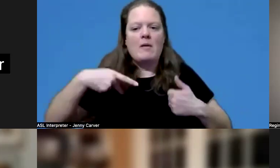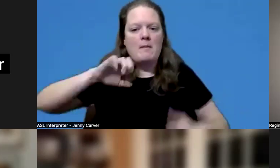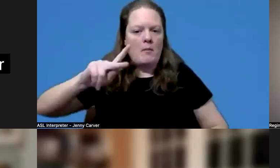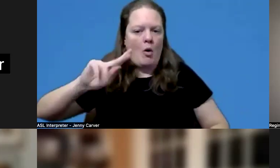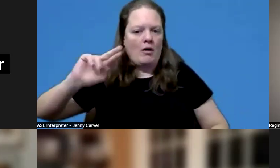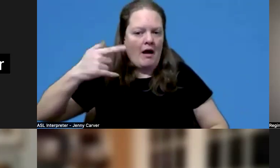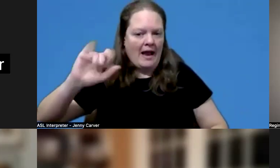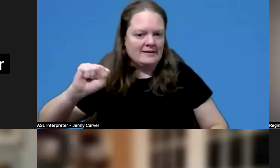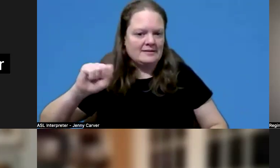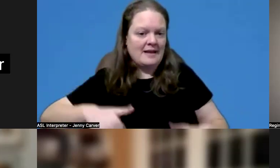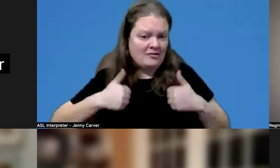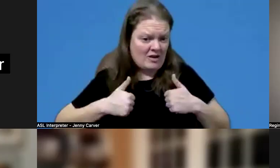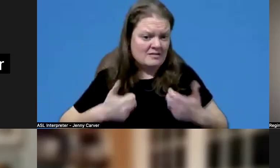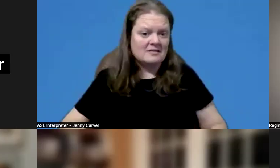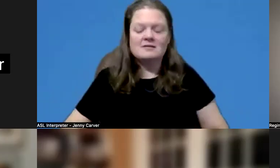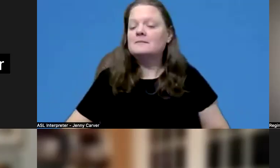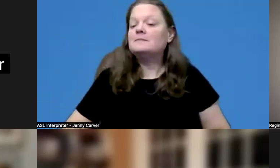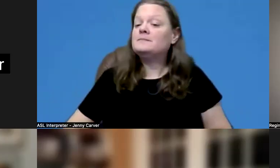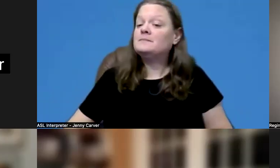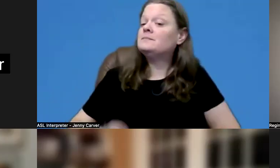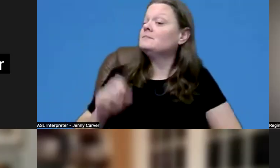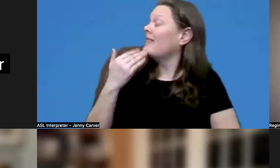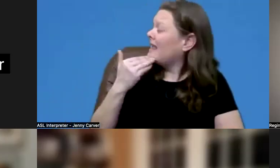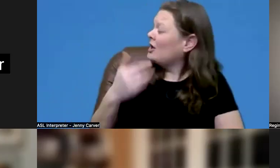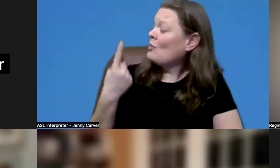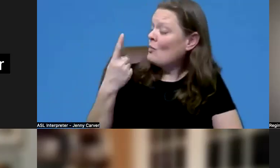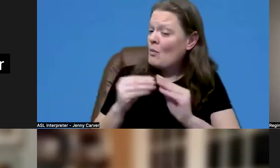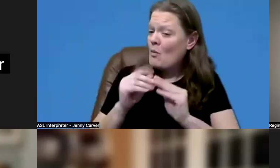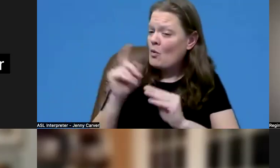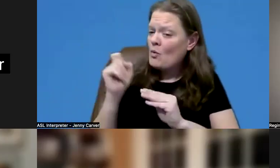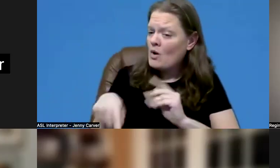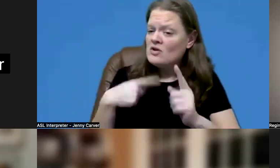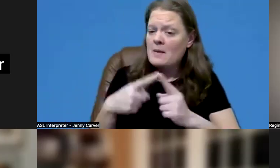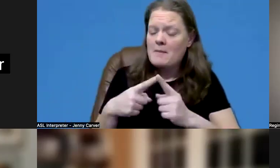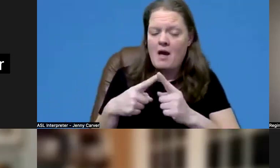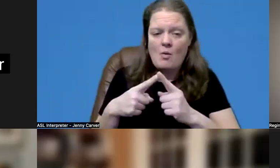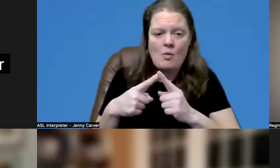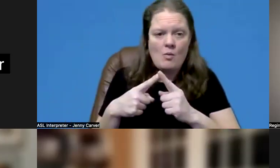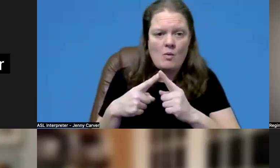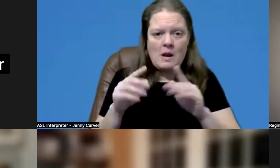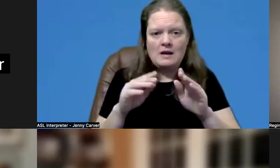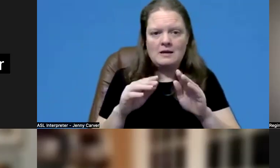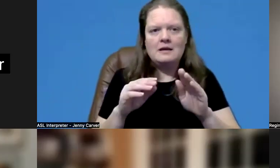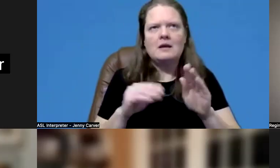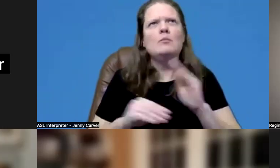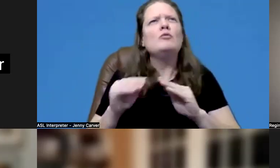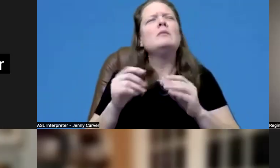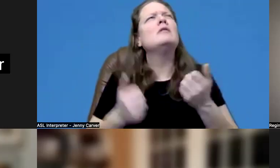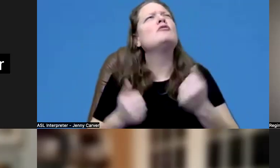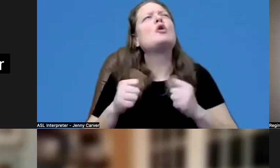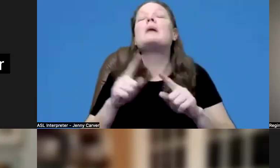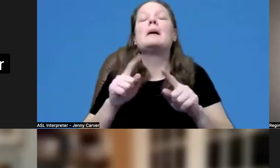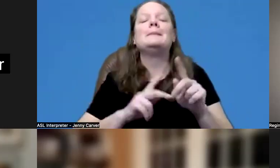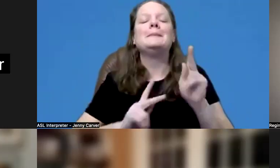you. So there is one other question here just about this, the movement of not just cars, but people.